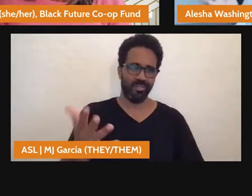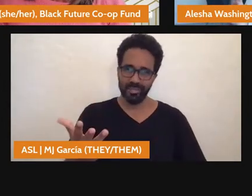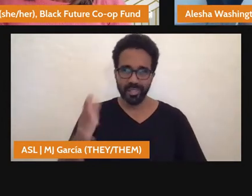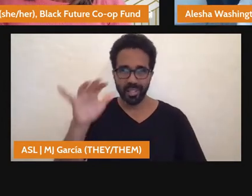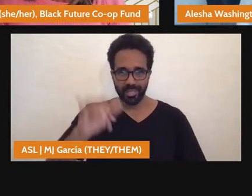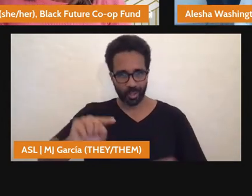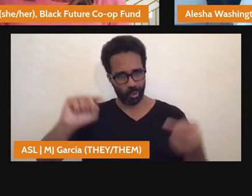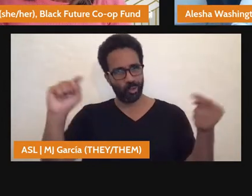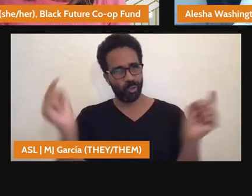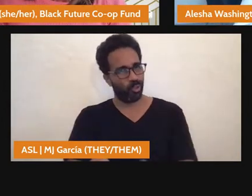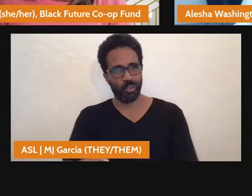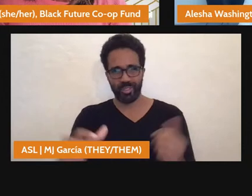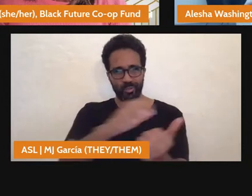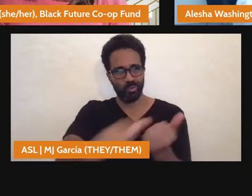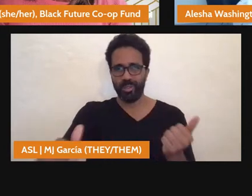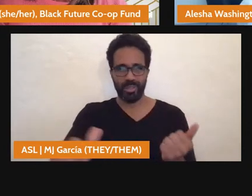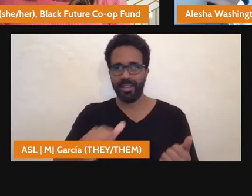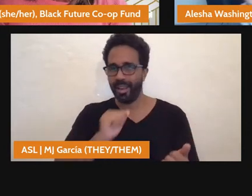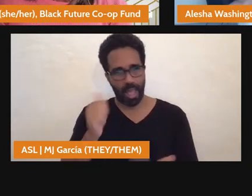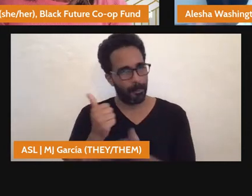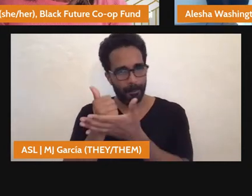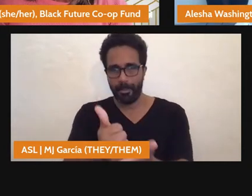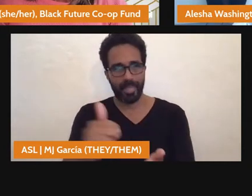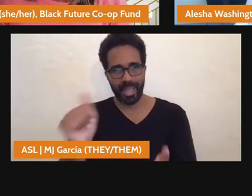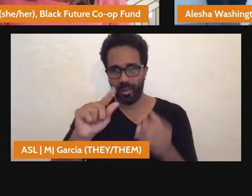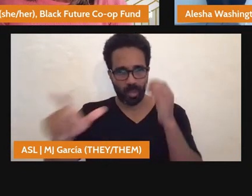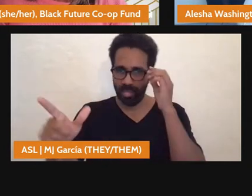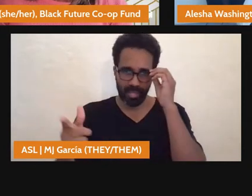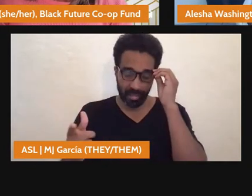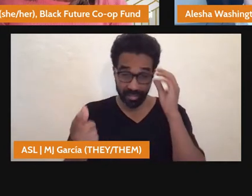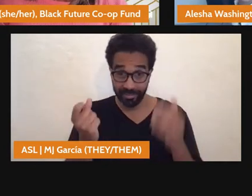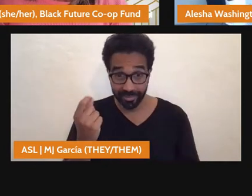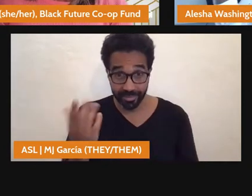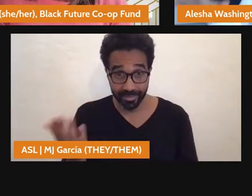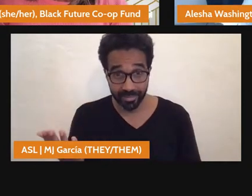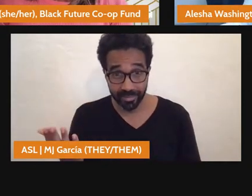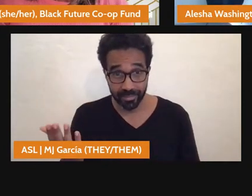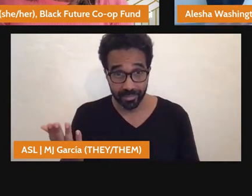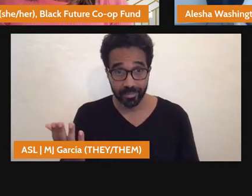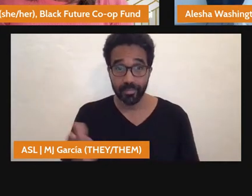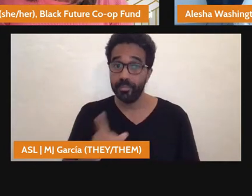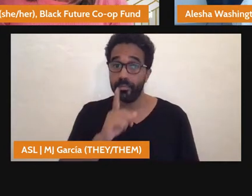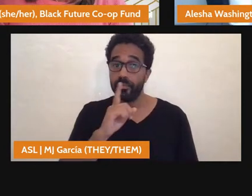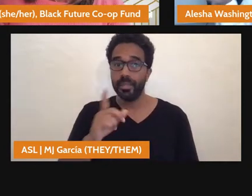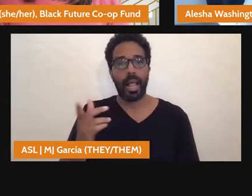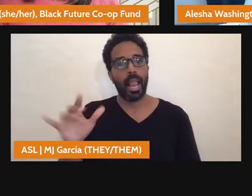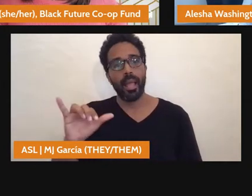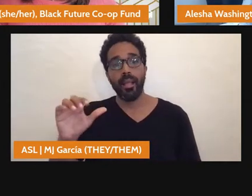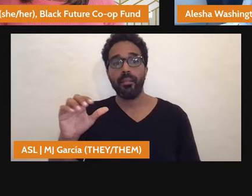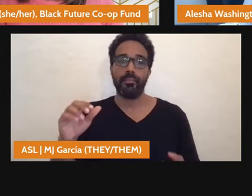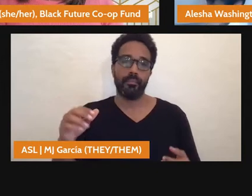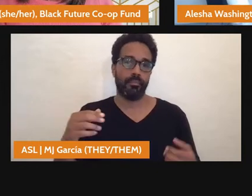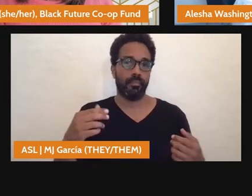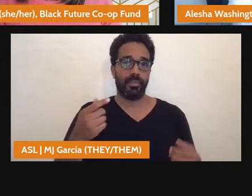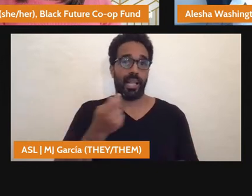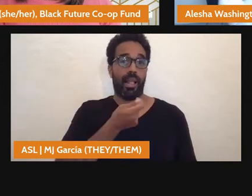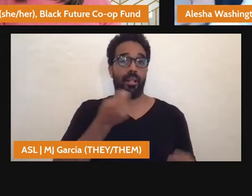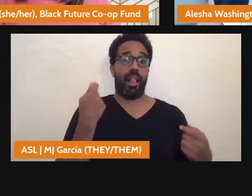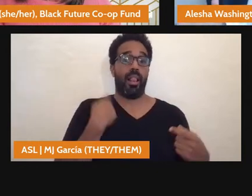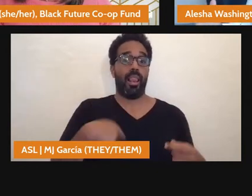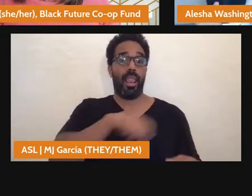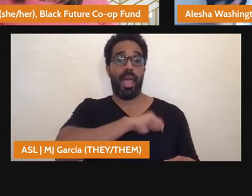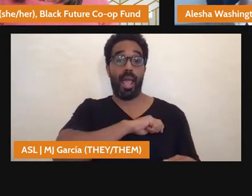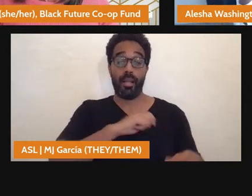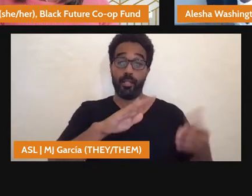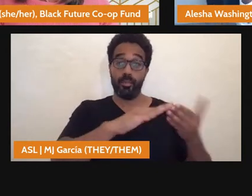that we think that we're trying to do at the end of the day. Never will I walk into the Latinx community or the indigenous community thinking that I